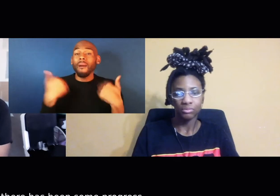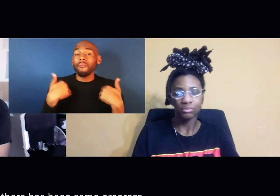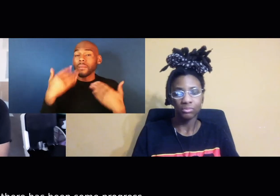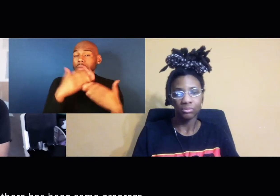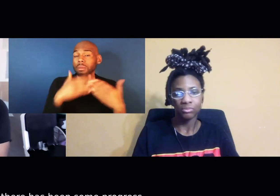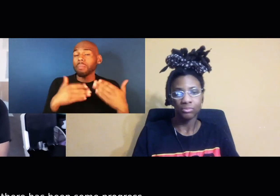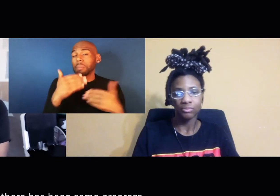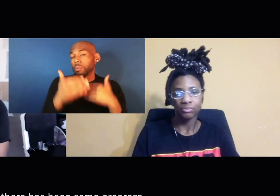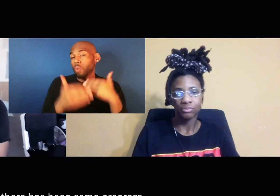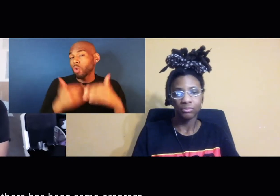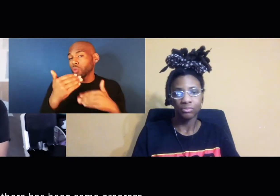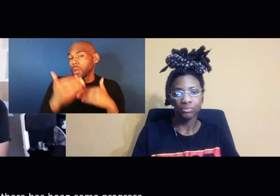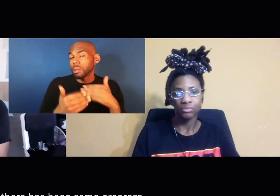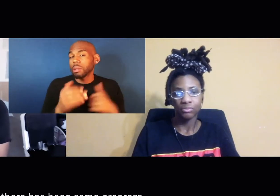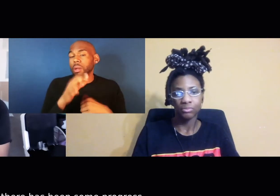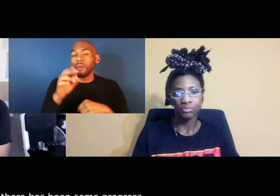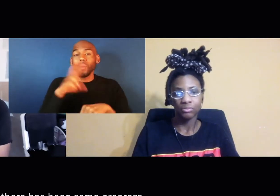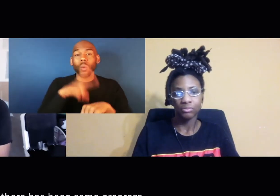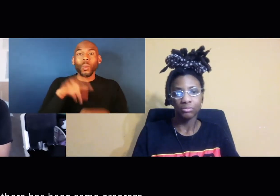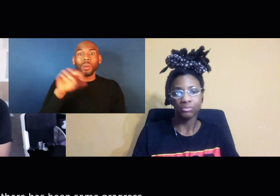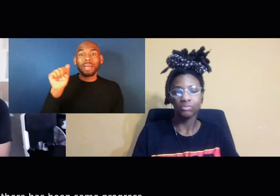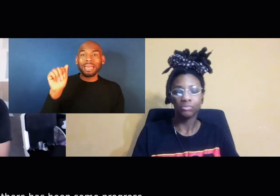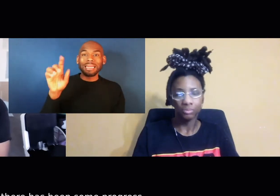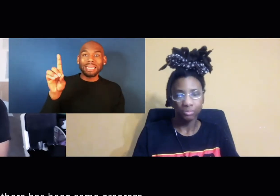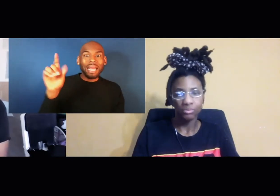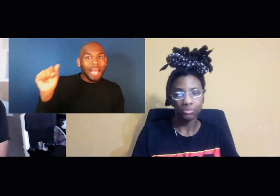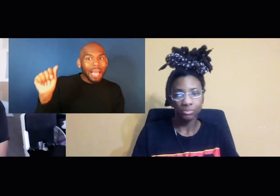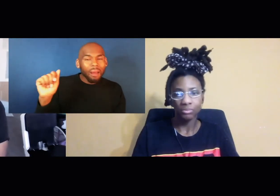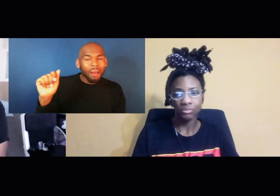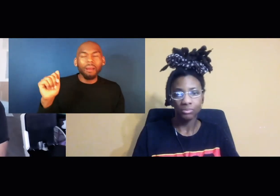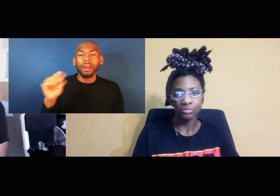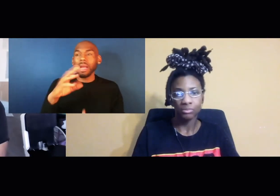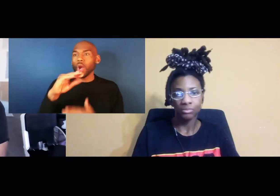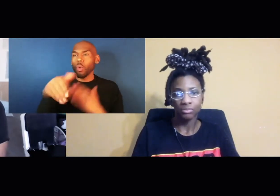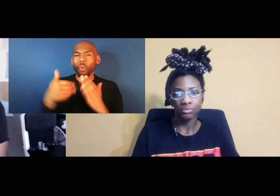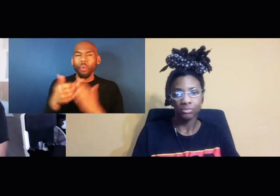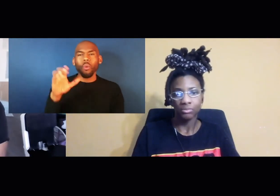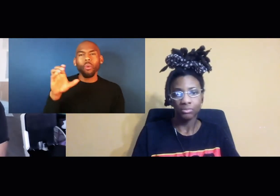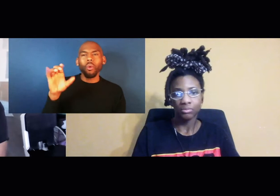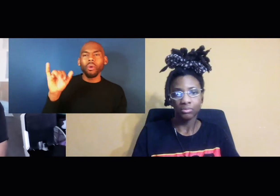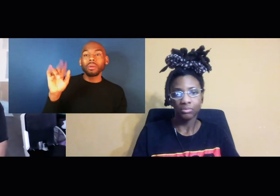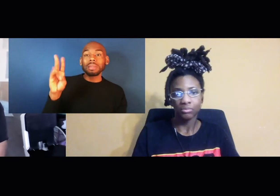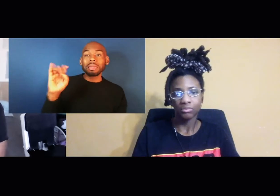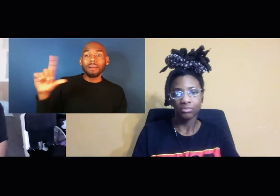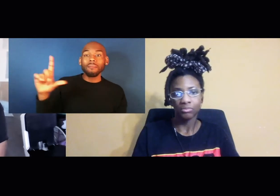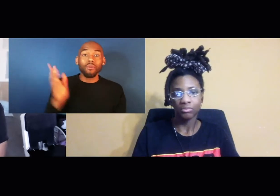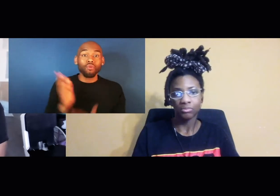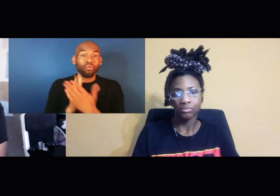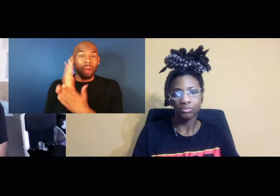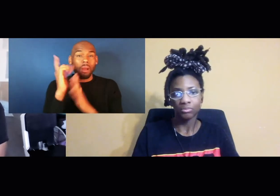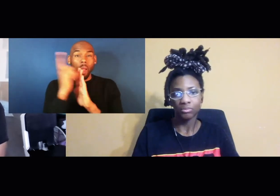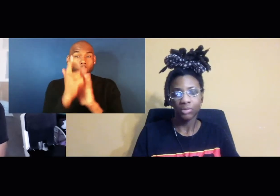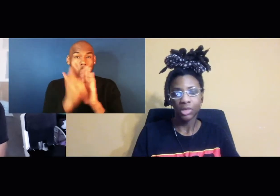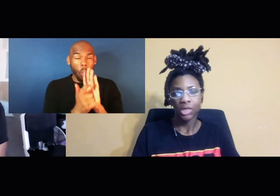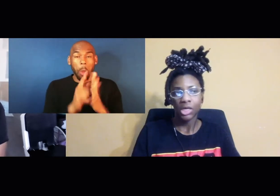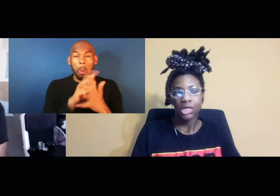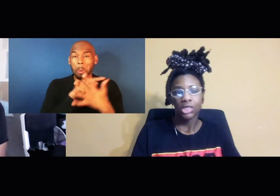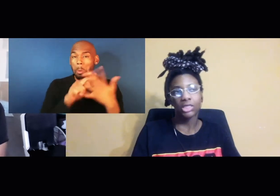course, the ADA and all the civil rights laws. Yeah.